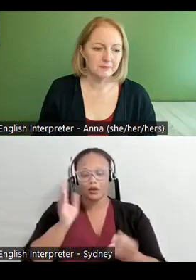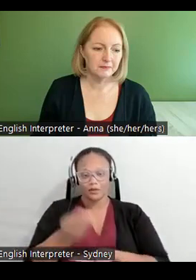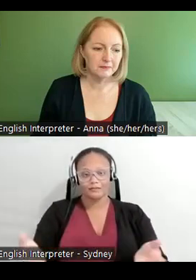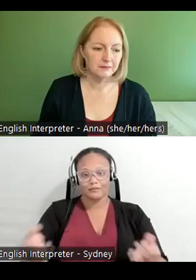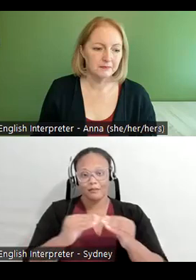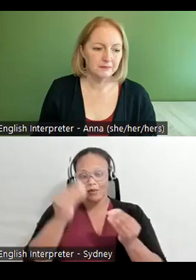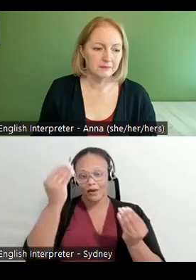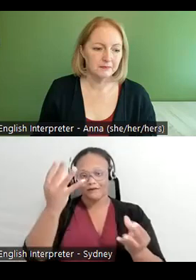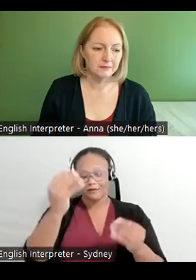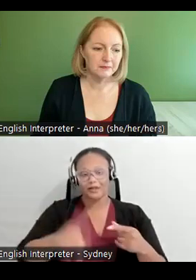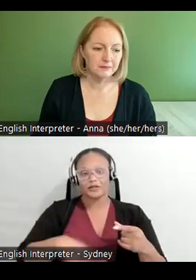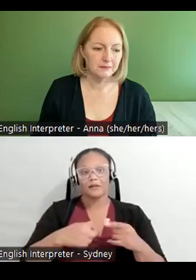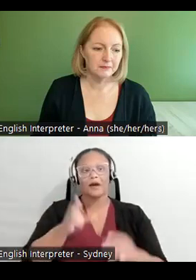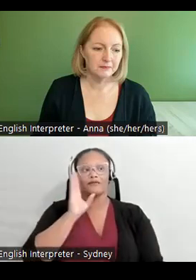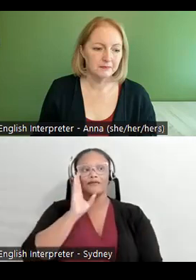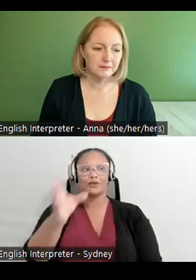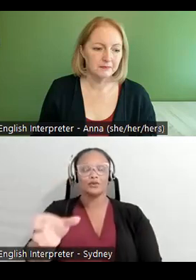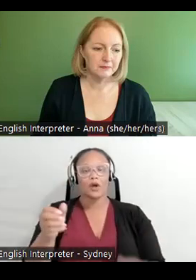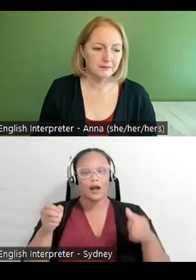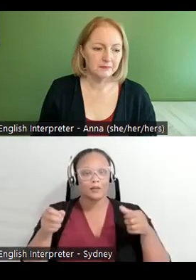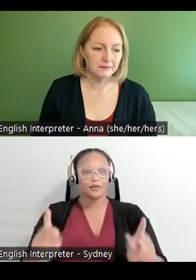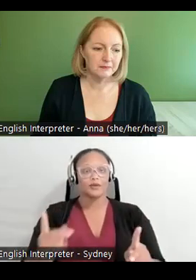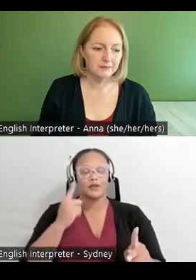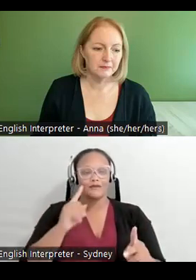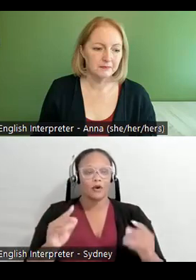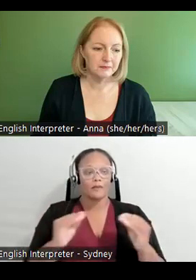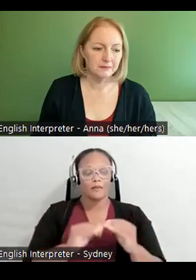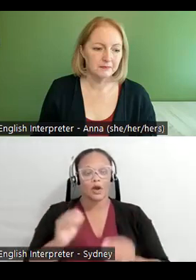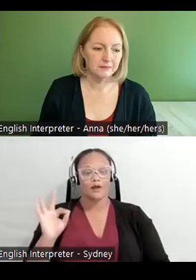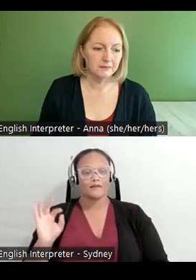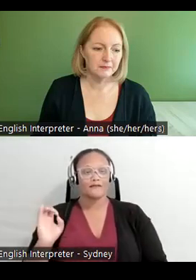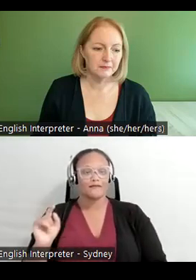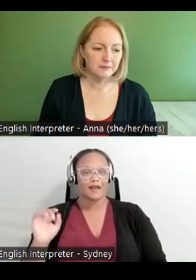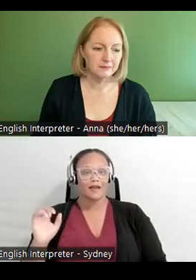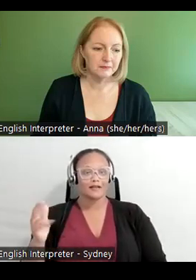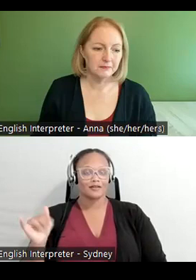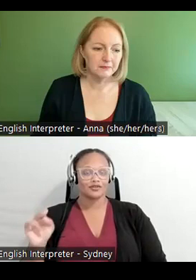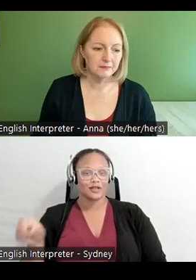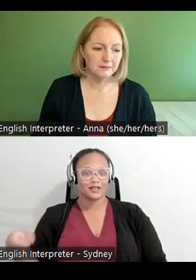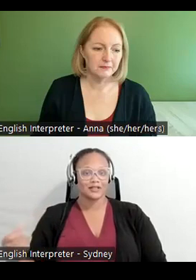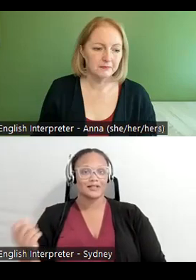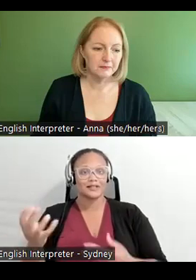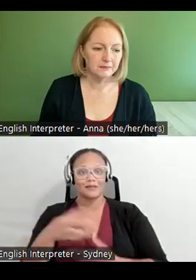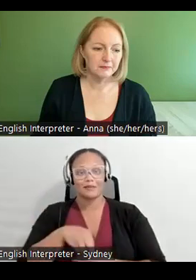future opportunity for more fetch-ins to be part of the contracts.